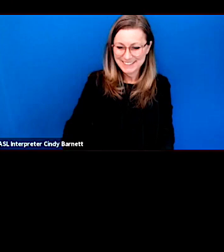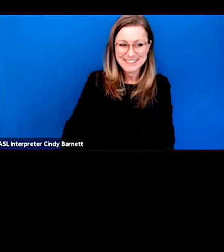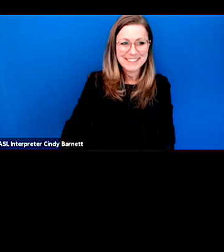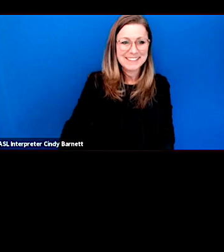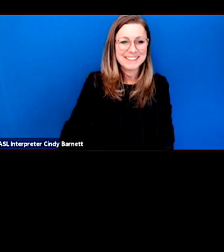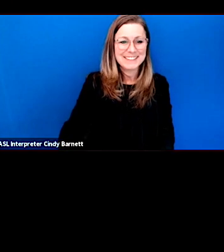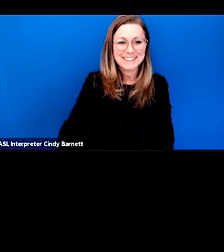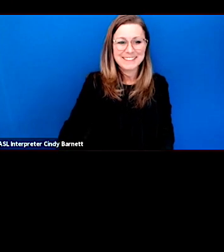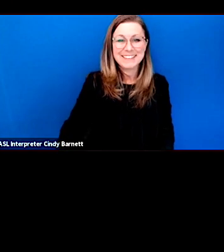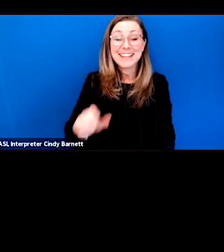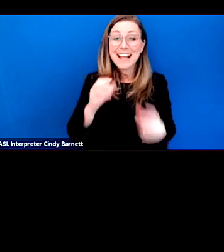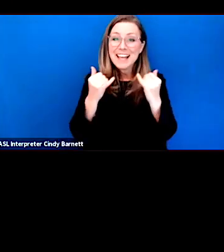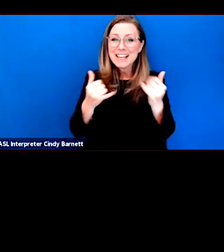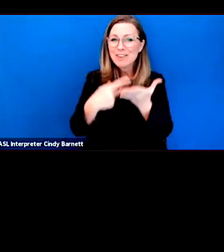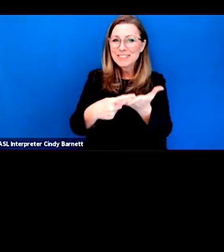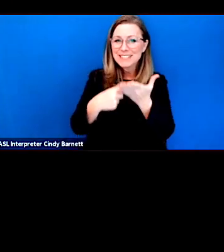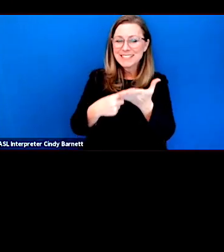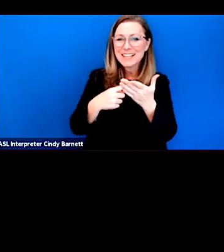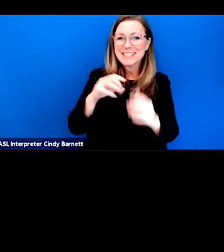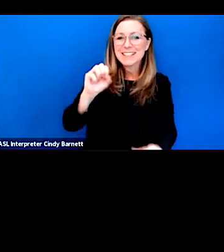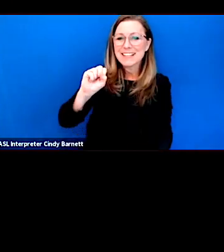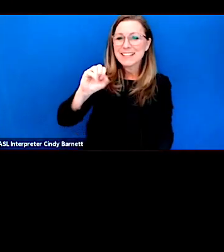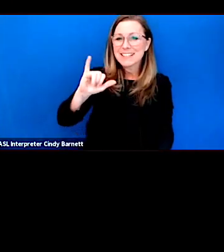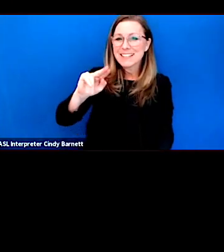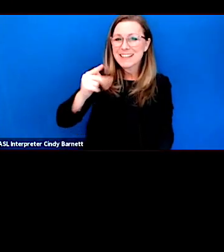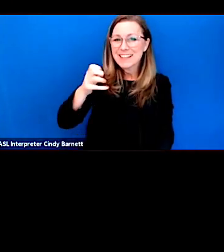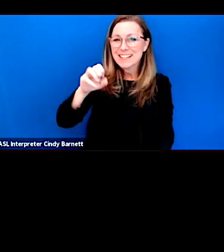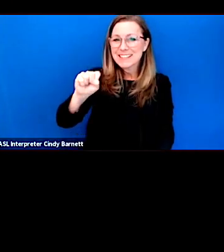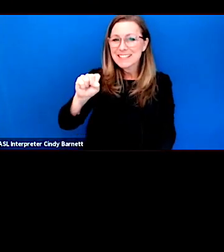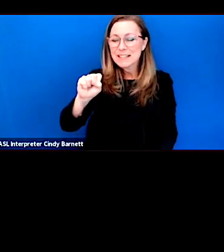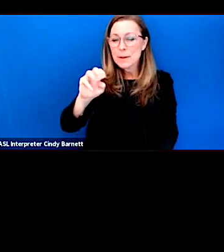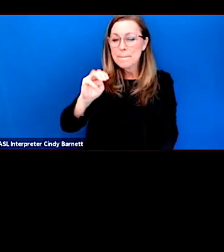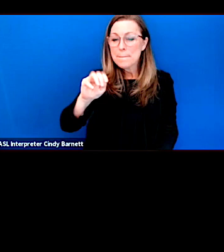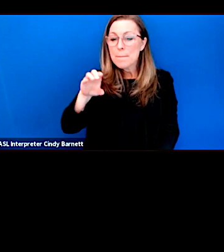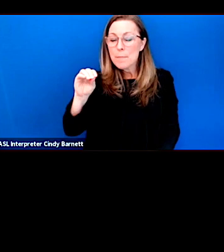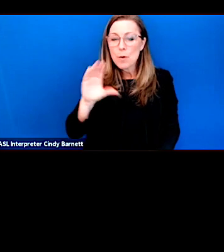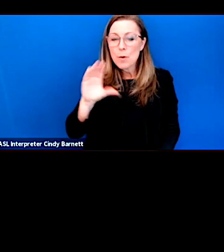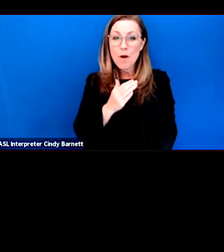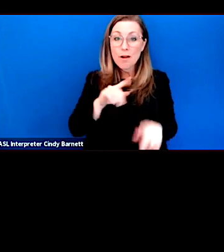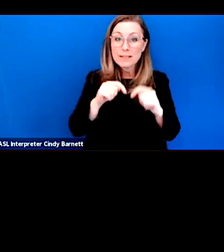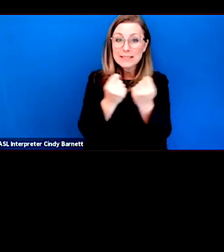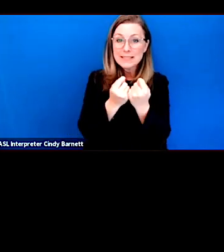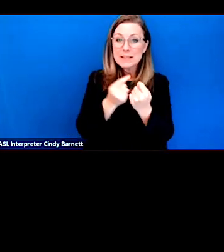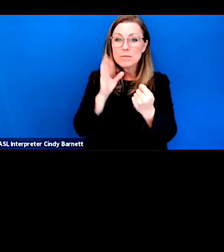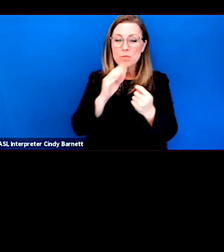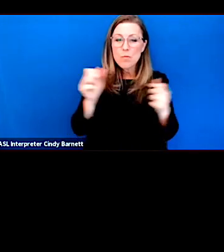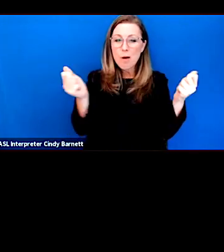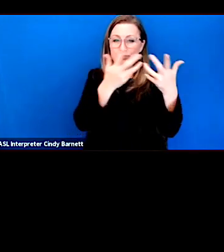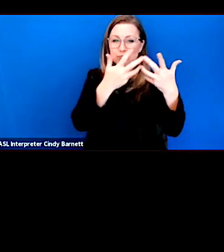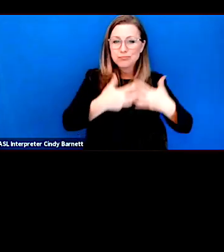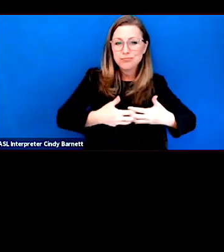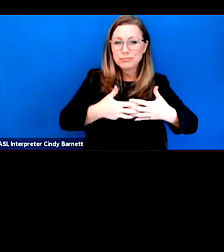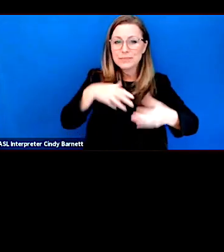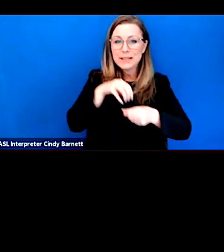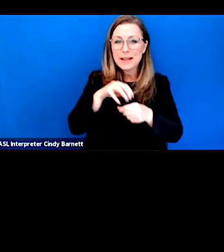literature into what we call a synthesis memo. A synthesis memo is a very helpful tool in a metasynthesis